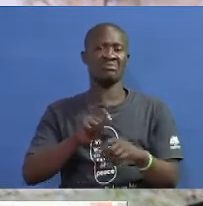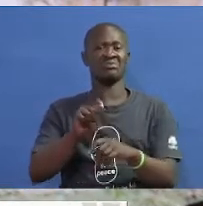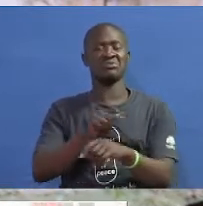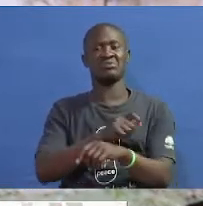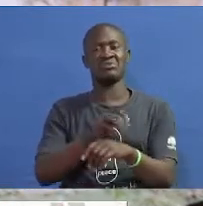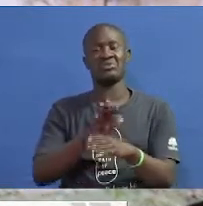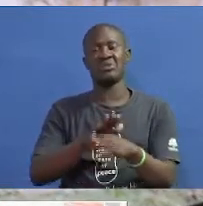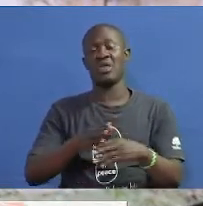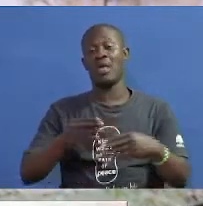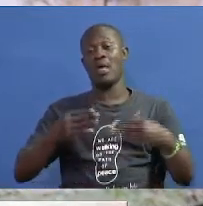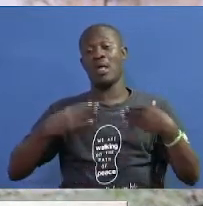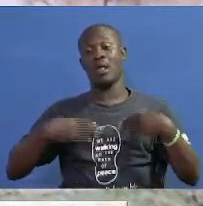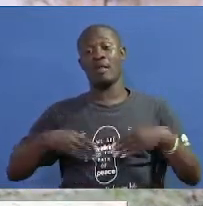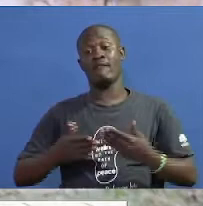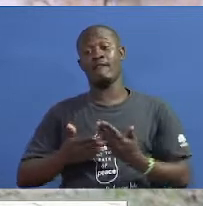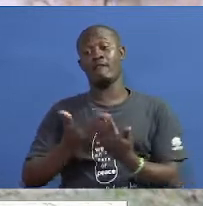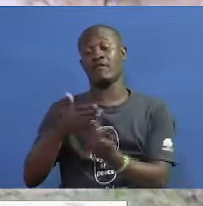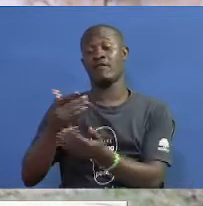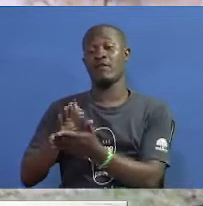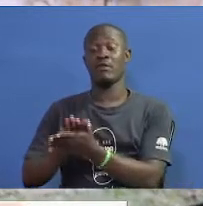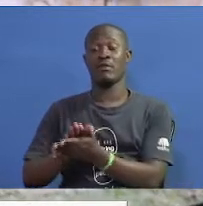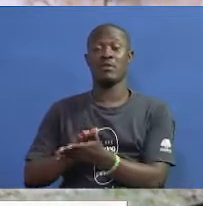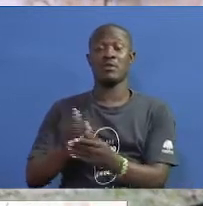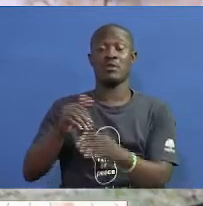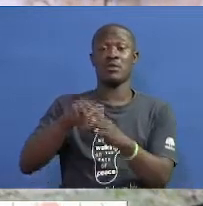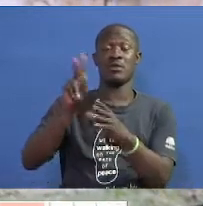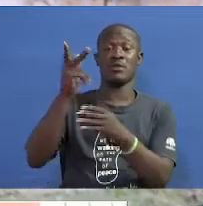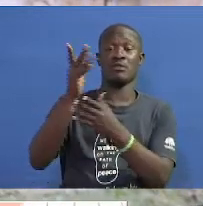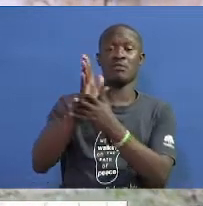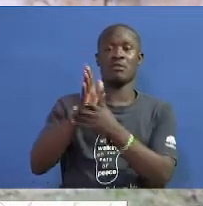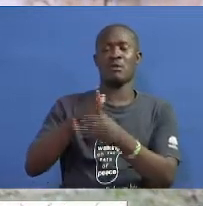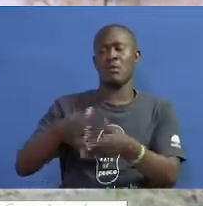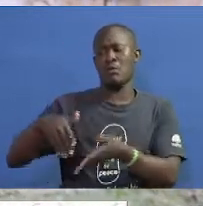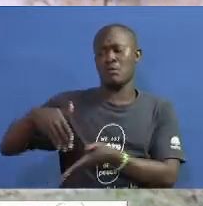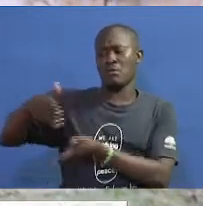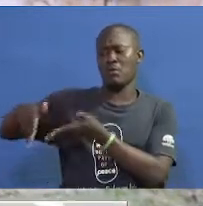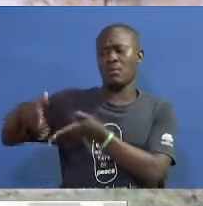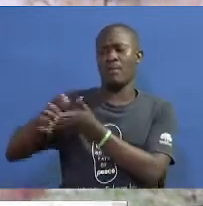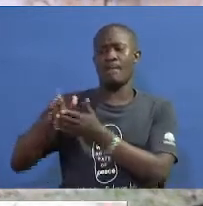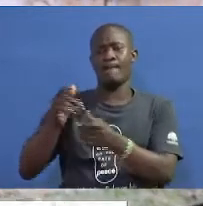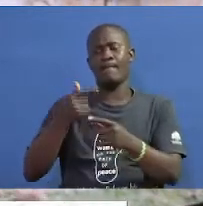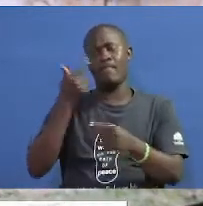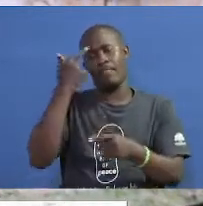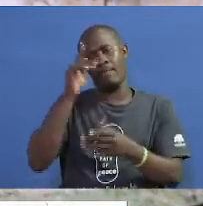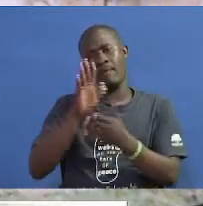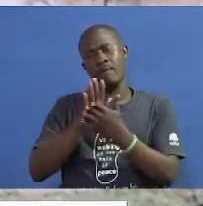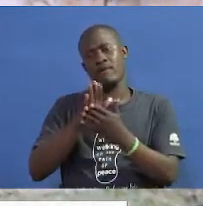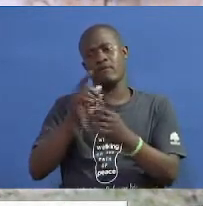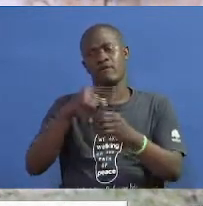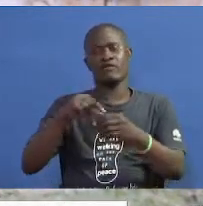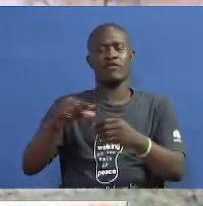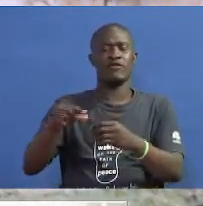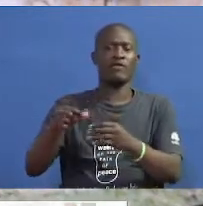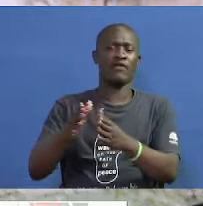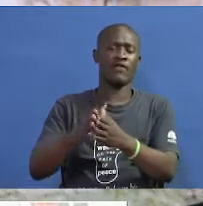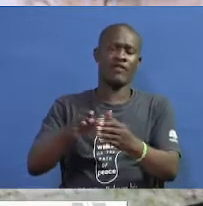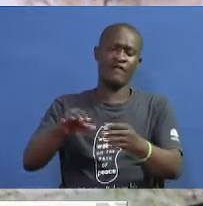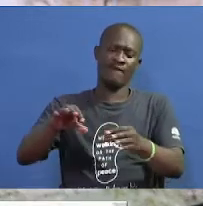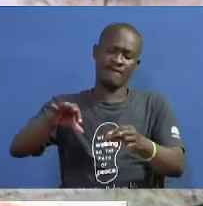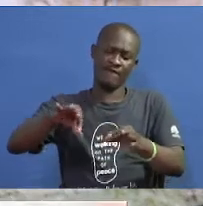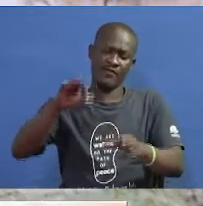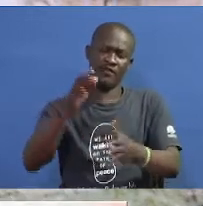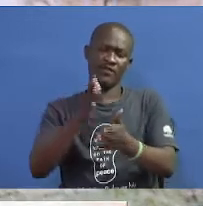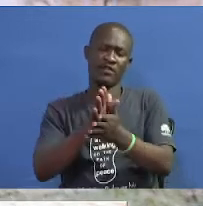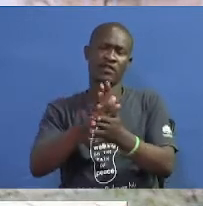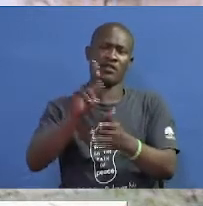training healthcare providers here in Kenya, and we're the education and training partner for this Gates-funded project